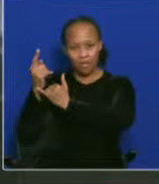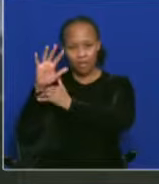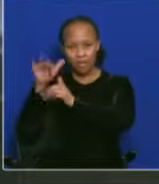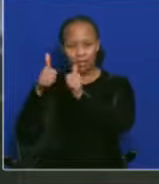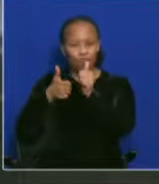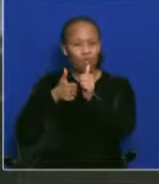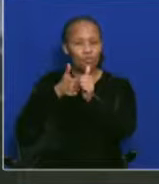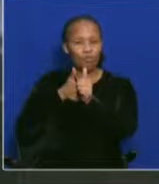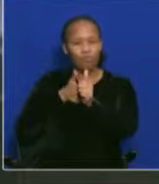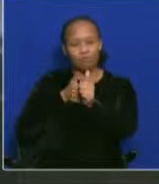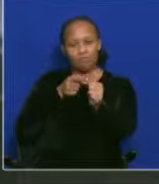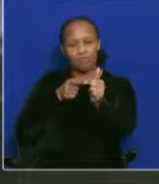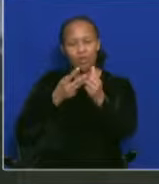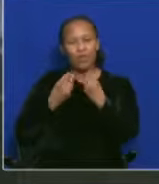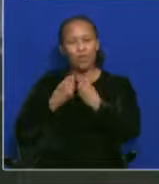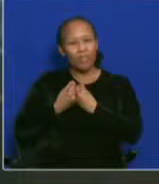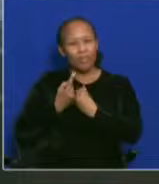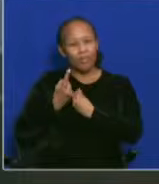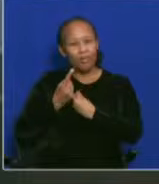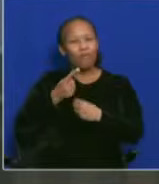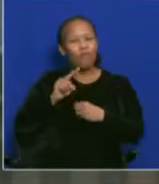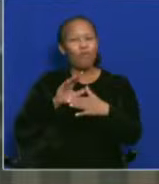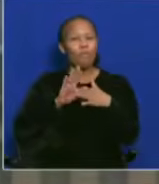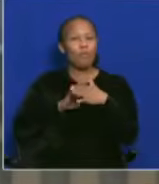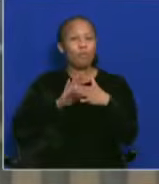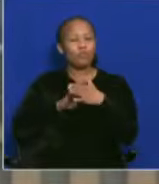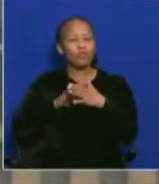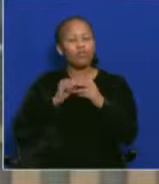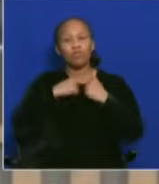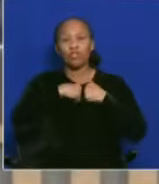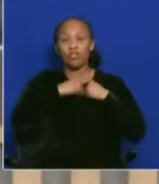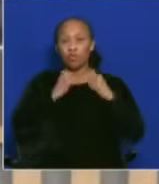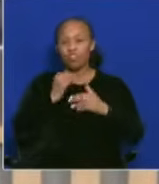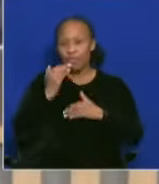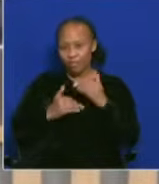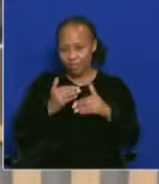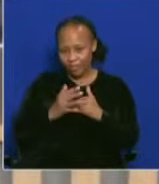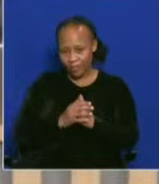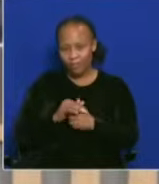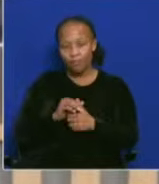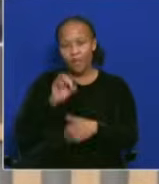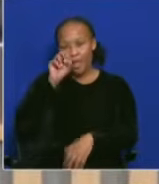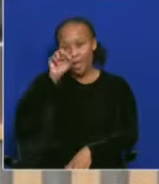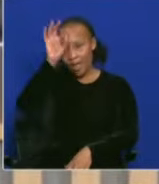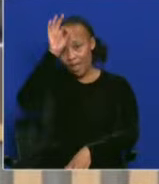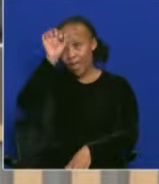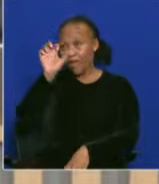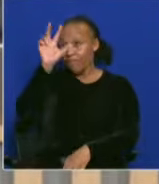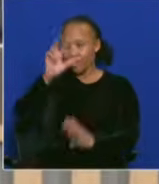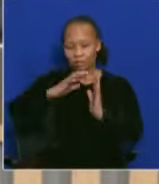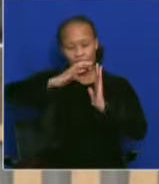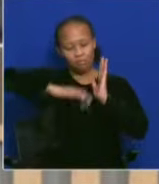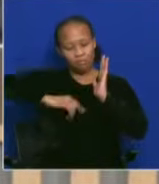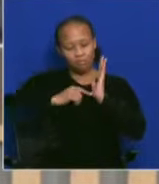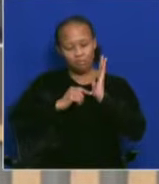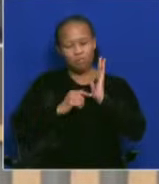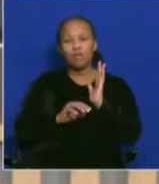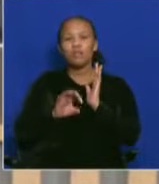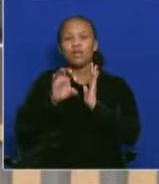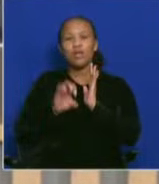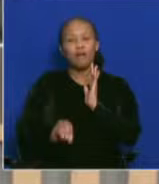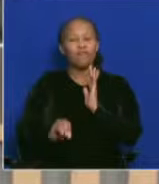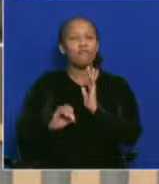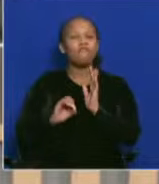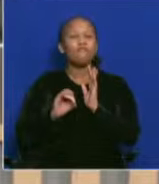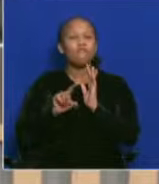that disclosure process. The affidavit was intended to form part of a confidential engagement between